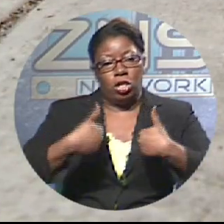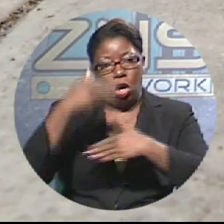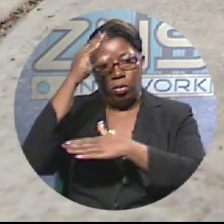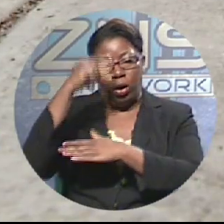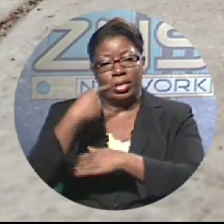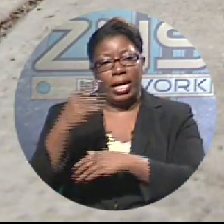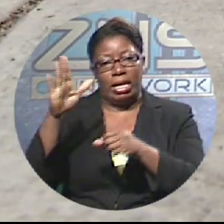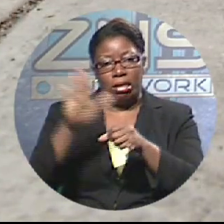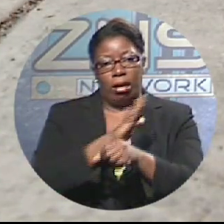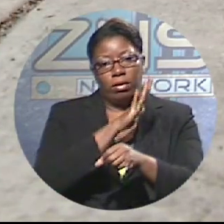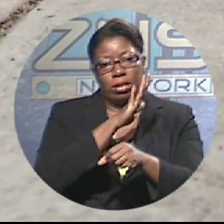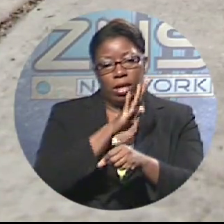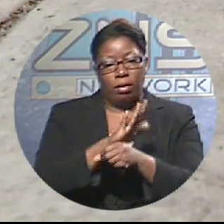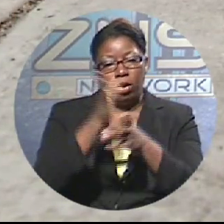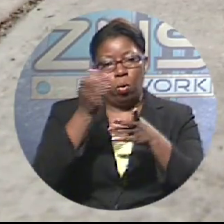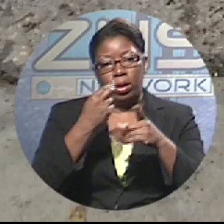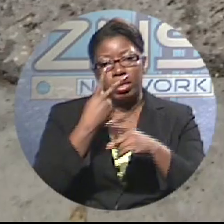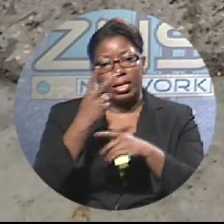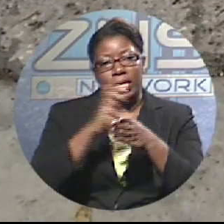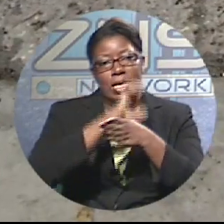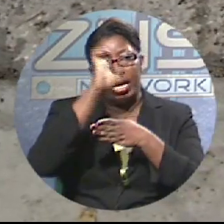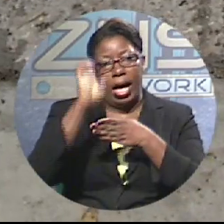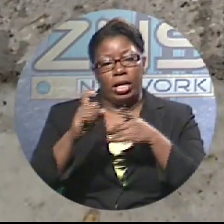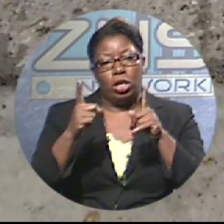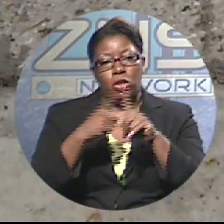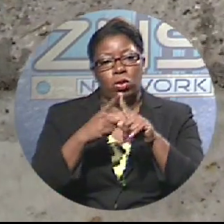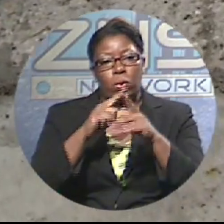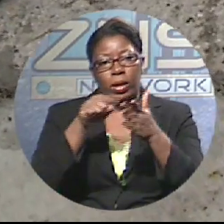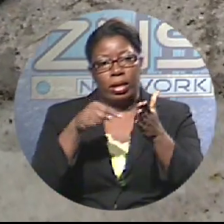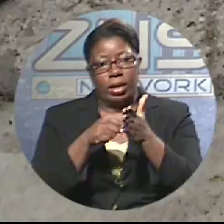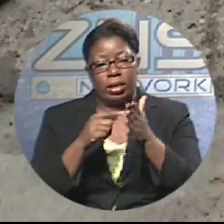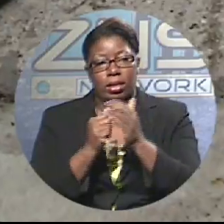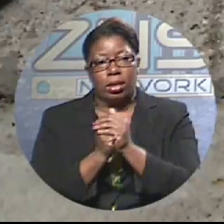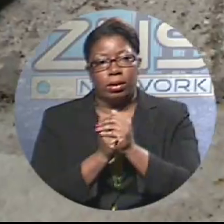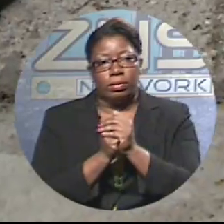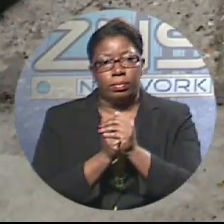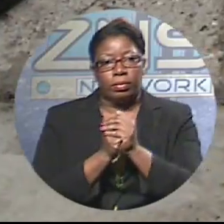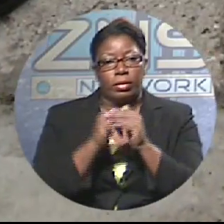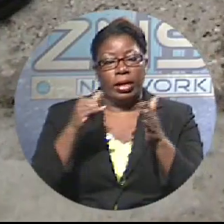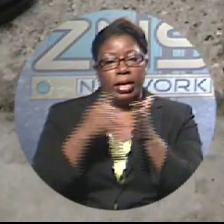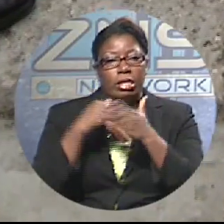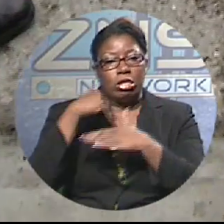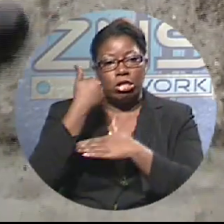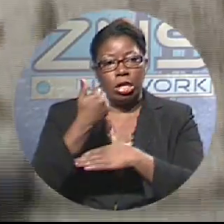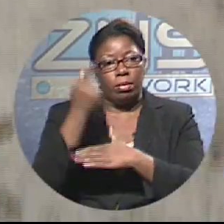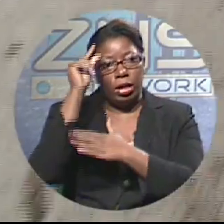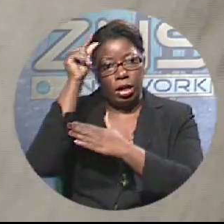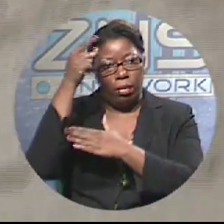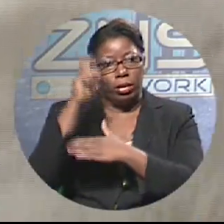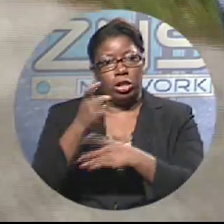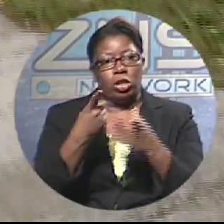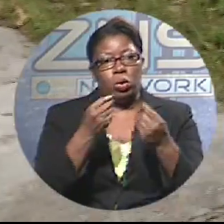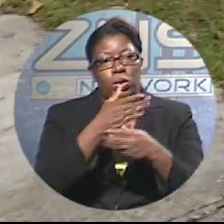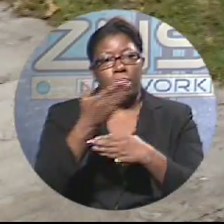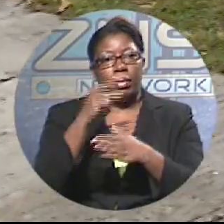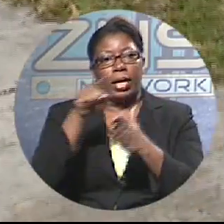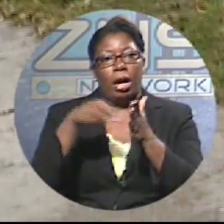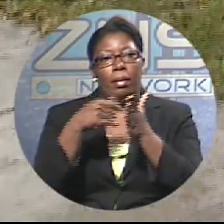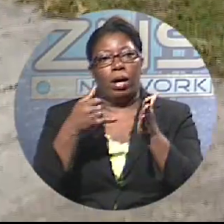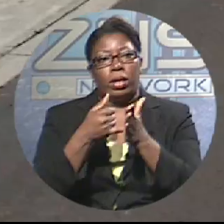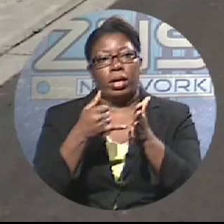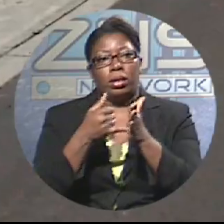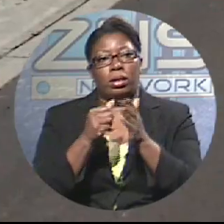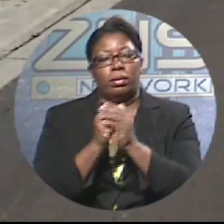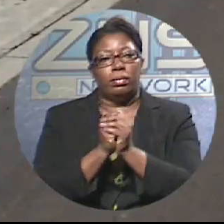enough and want to see an end to the violence. It's a shame, man, boss. The government need to do something about it. Step up and do something about